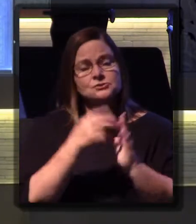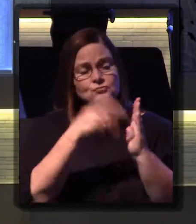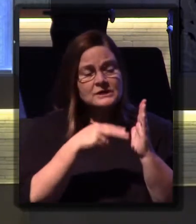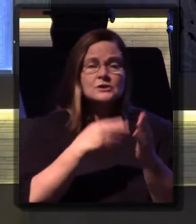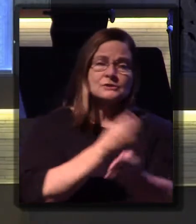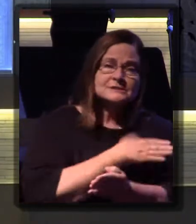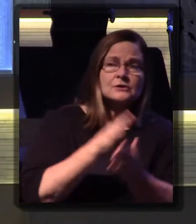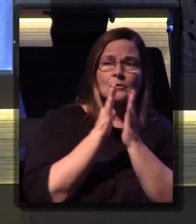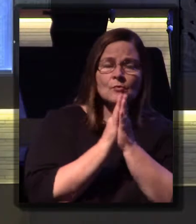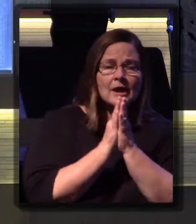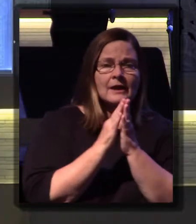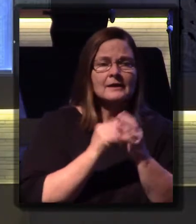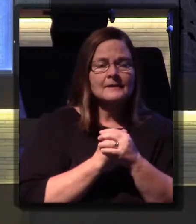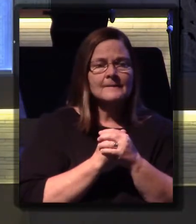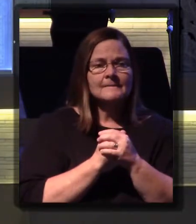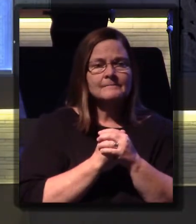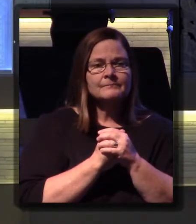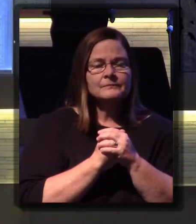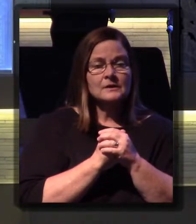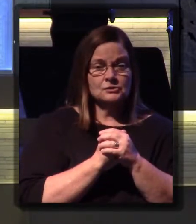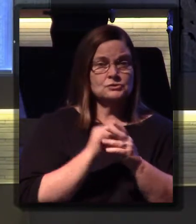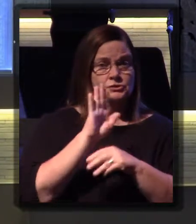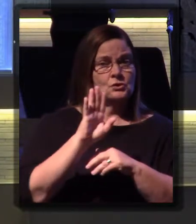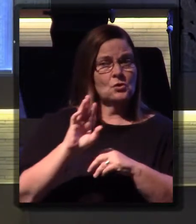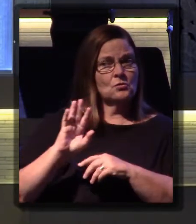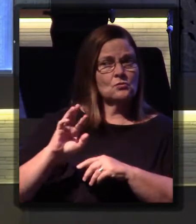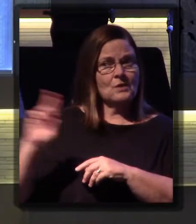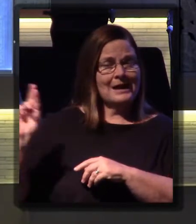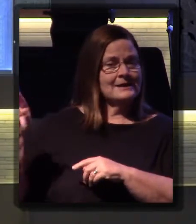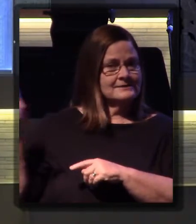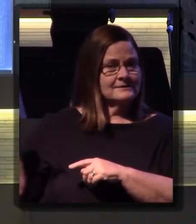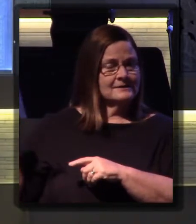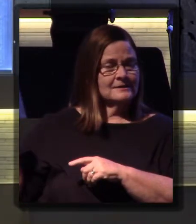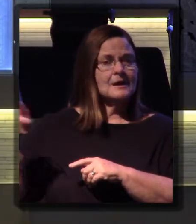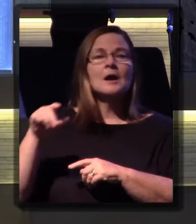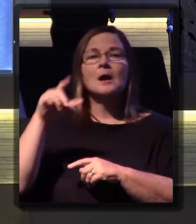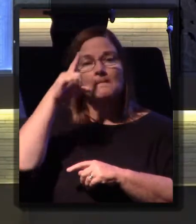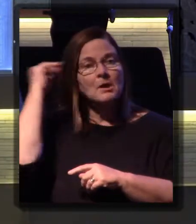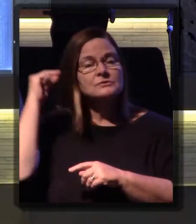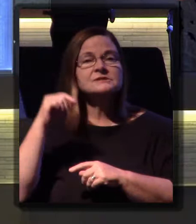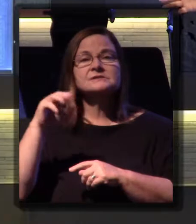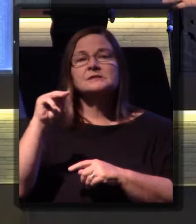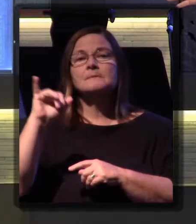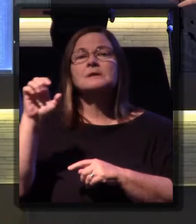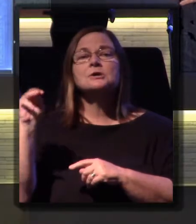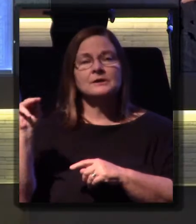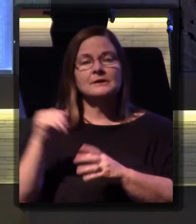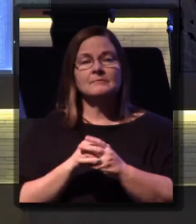English, and a myriad of other languages. As you read or sing or pray, off to your